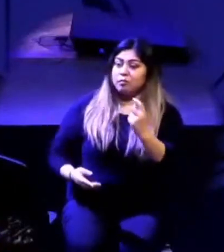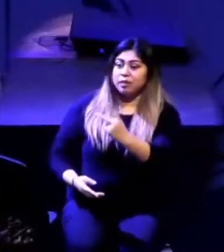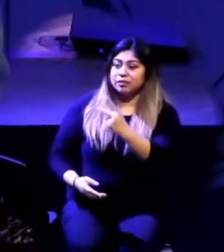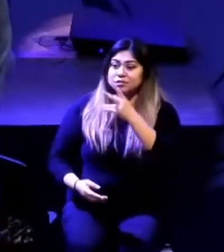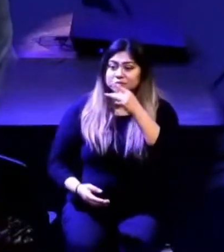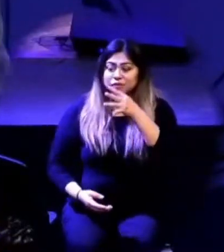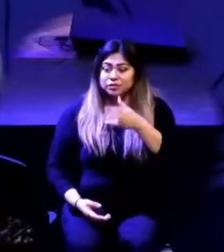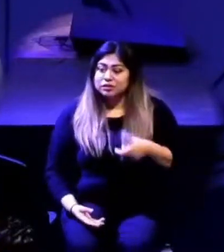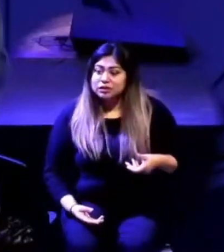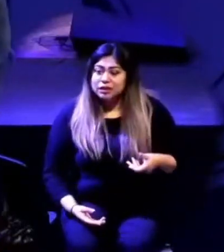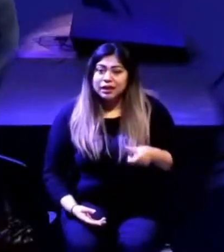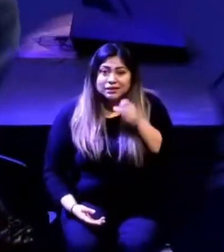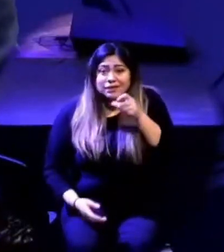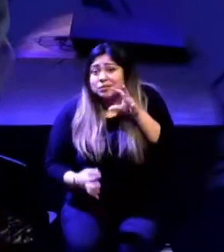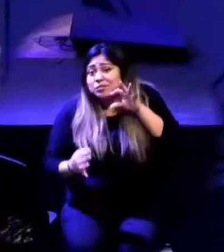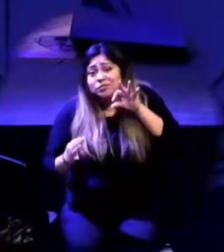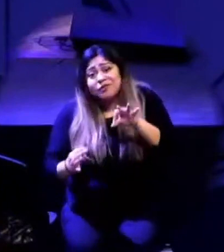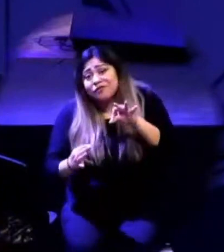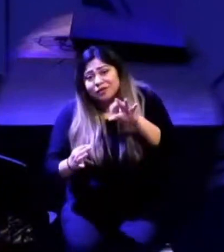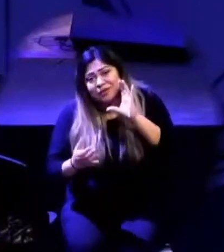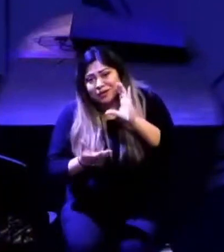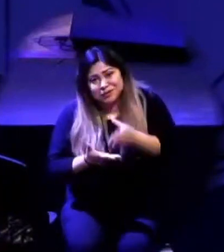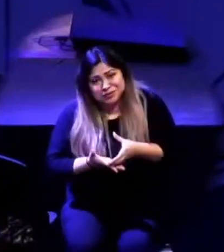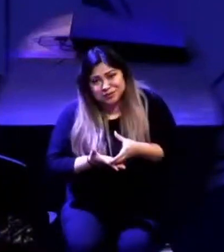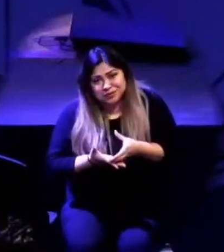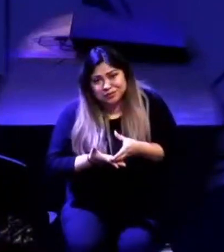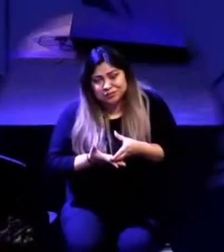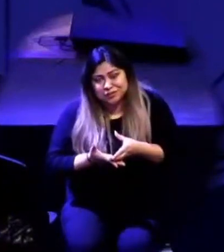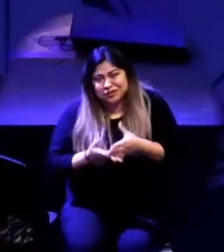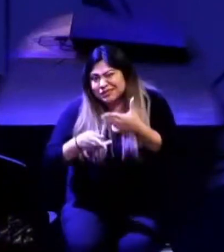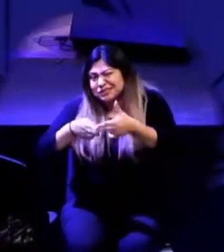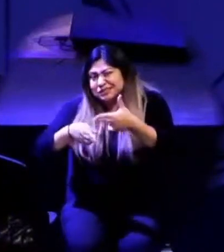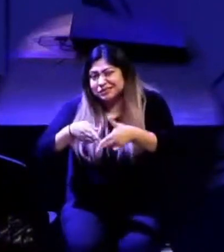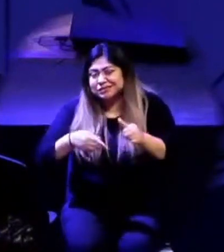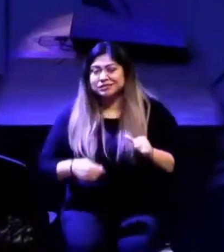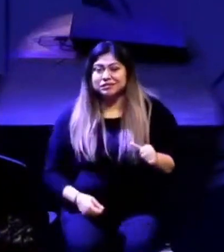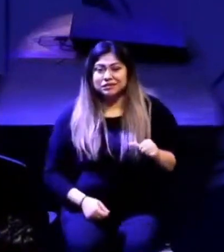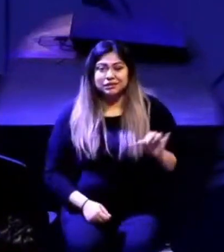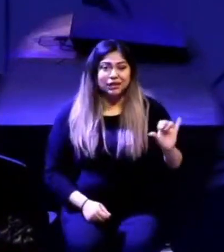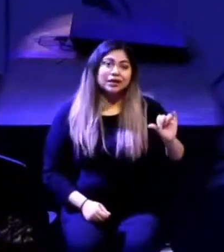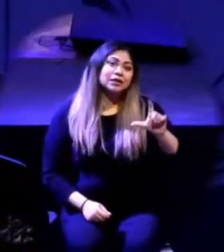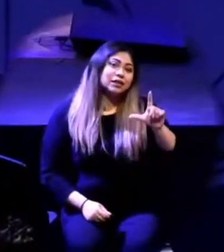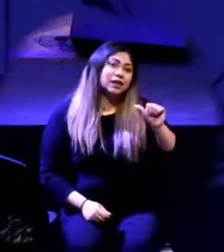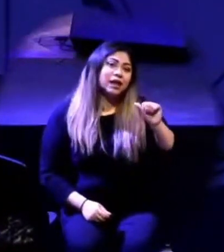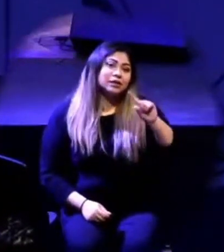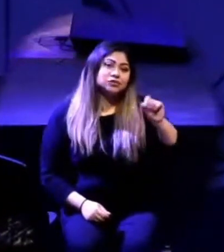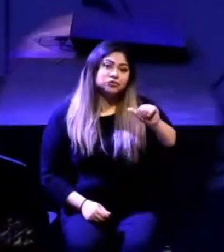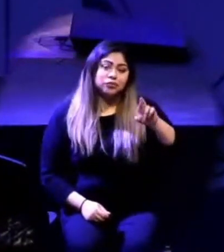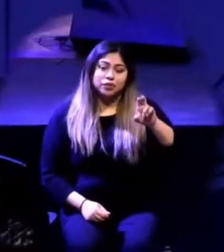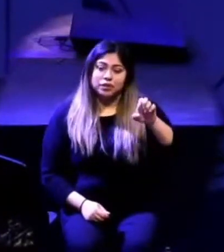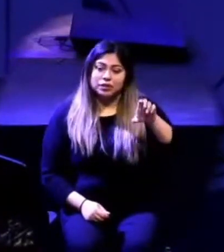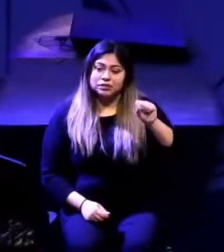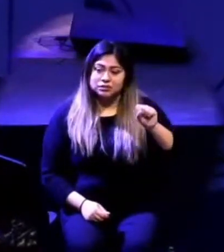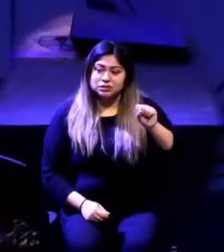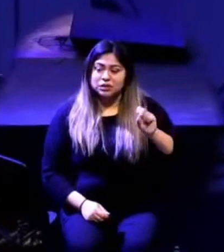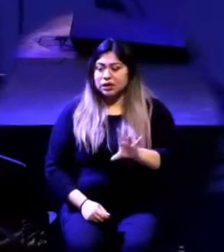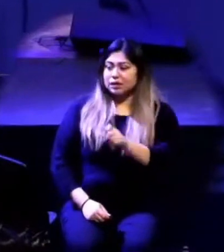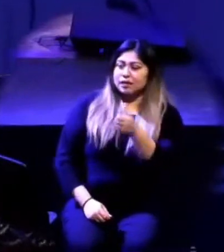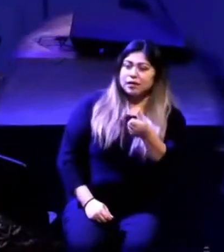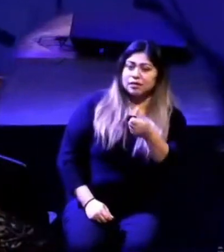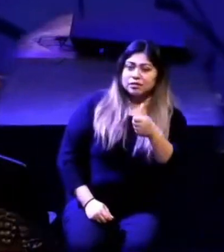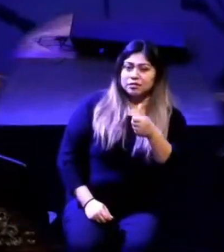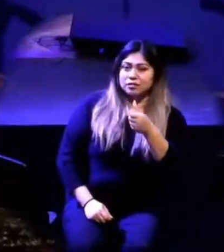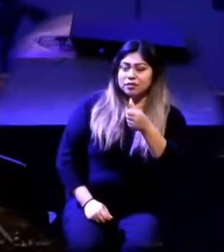this is a healing that's only temporary. Just like Lazarus, just like the other young person who was raised from the dead in Jesus'